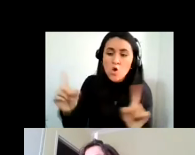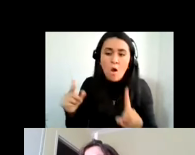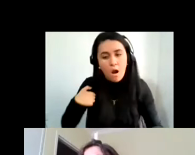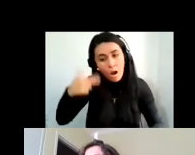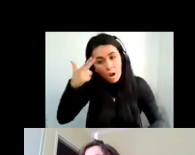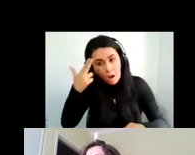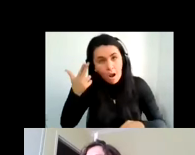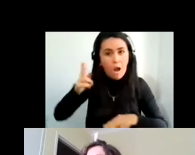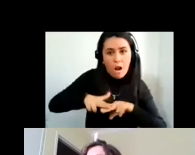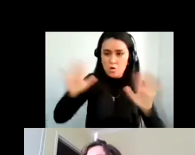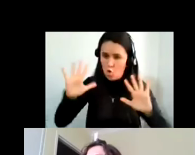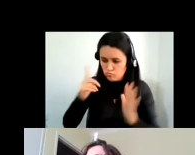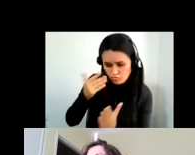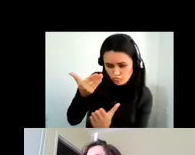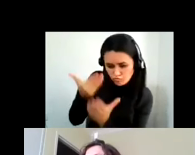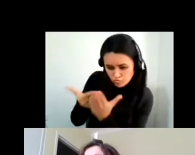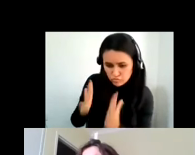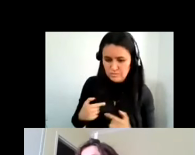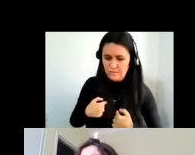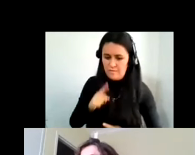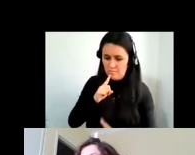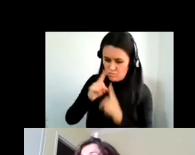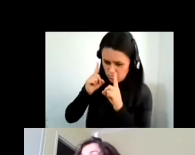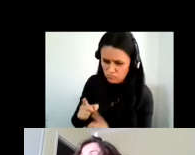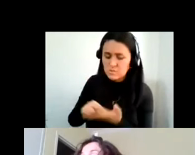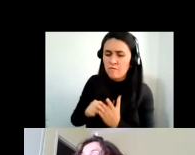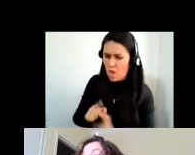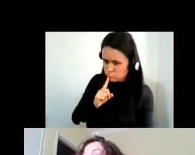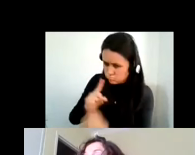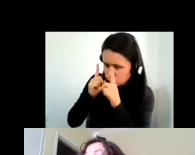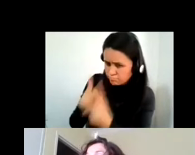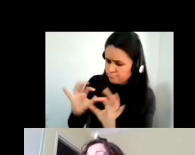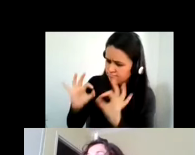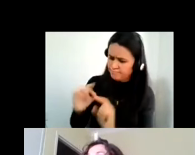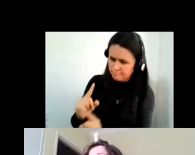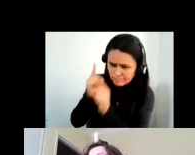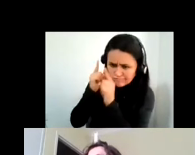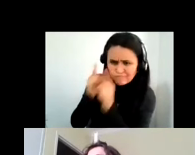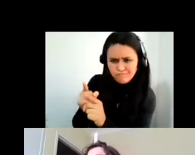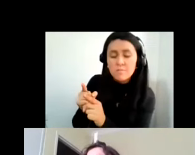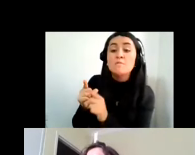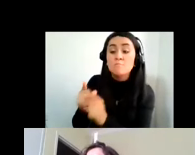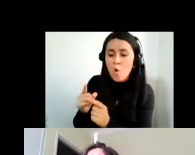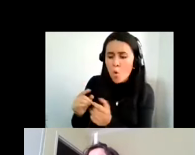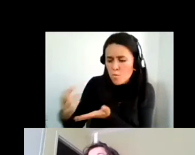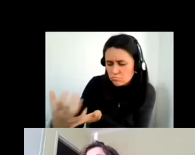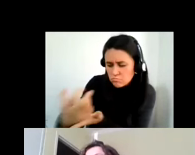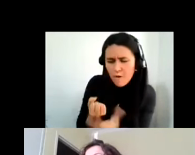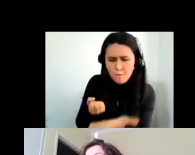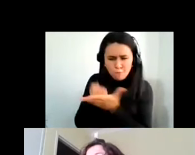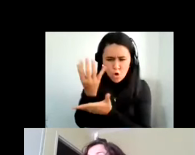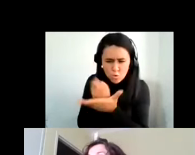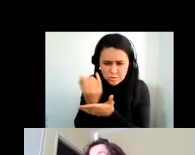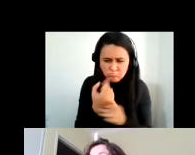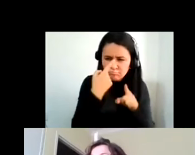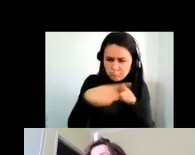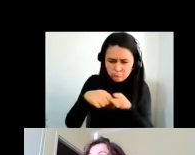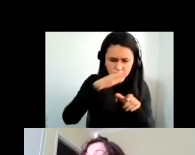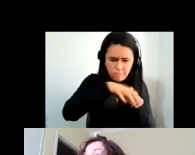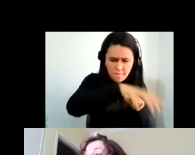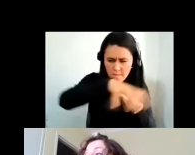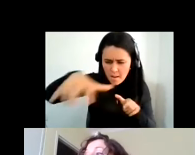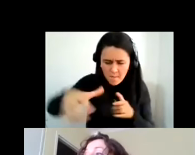looking at different data sources, focus groups that delve into, let's say, a deeper understanding of